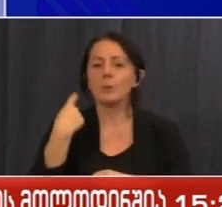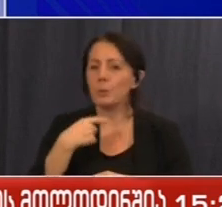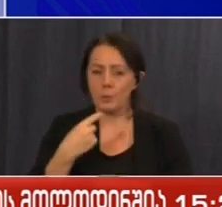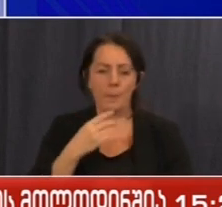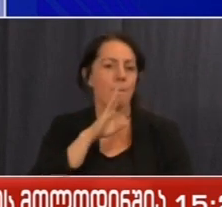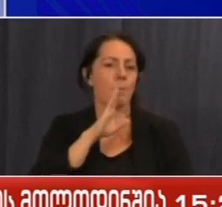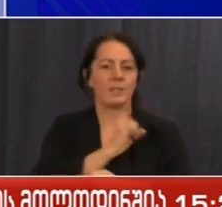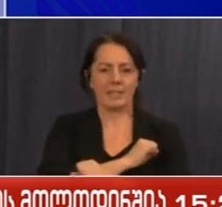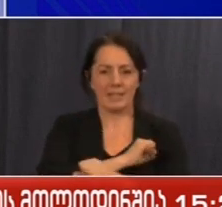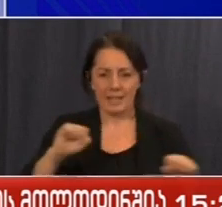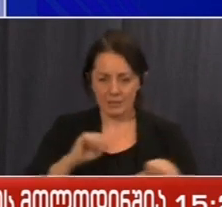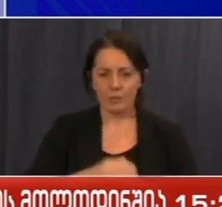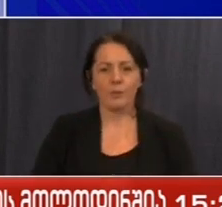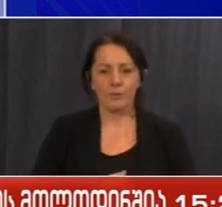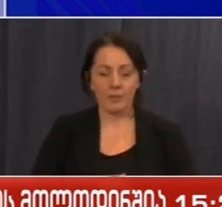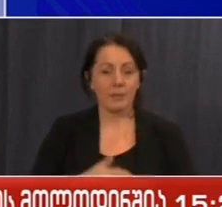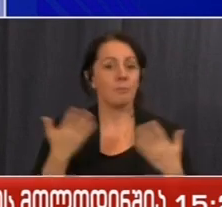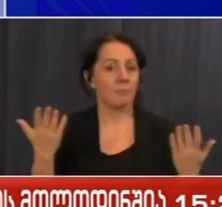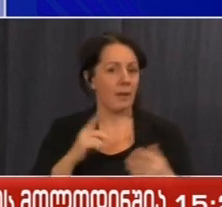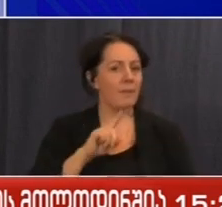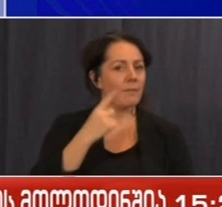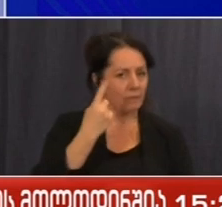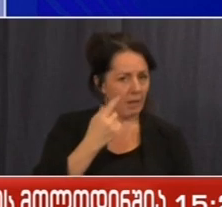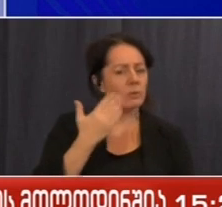of compliance with the criteria is